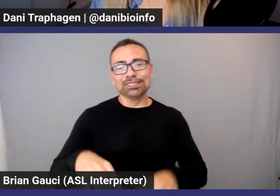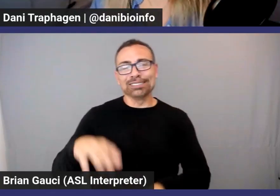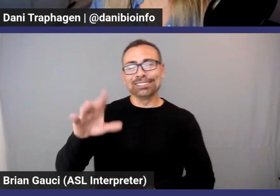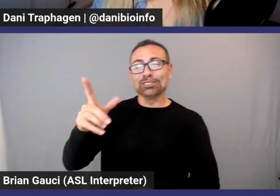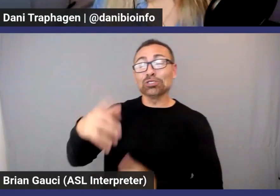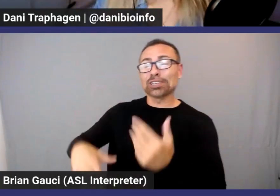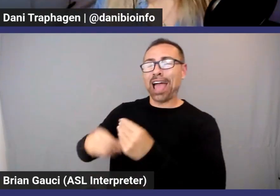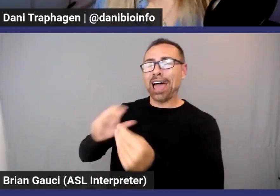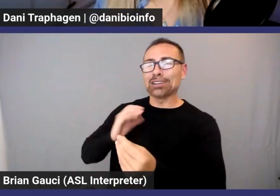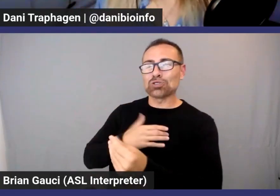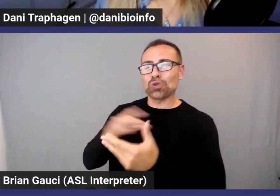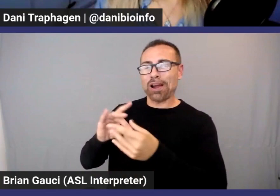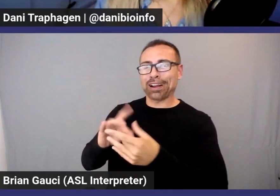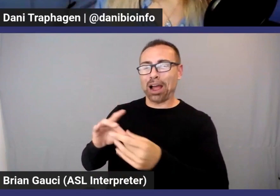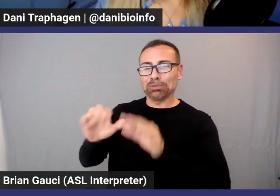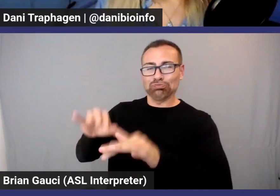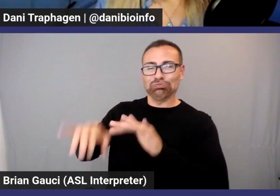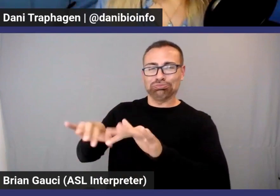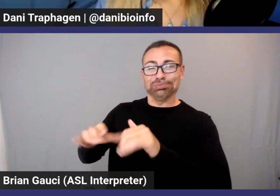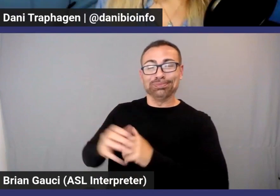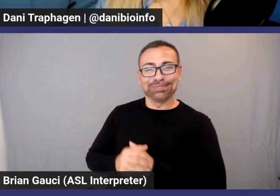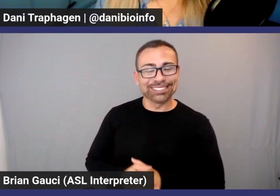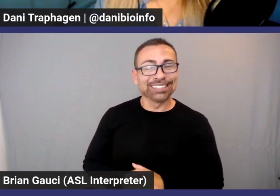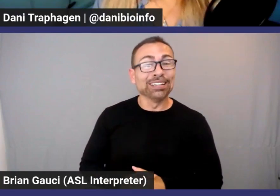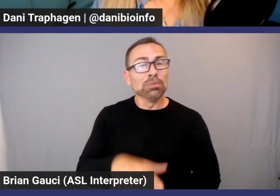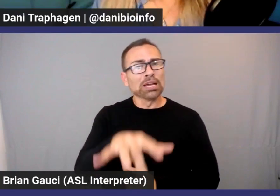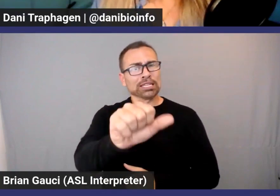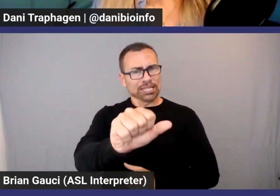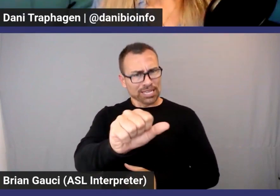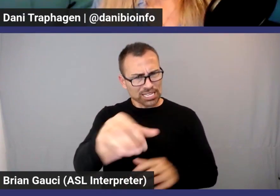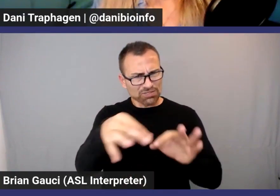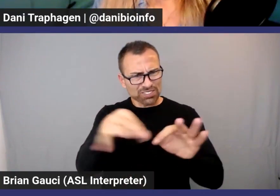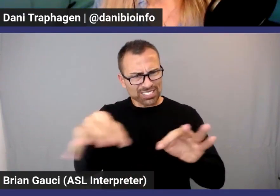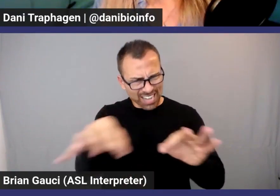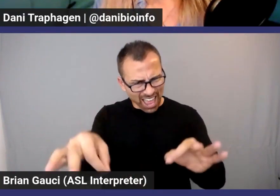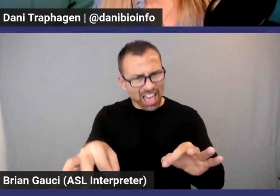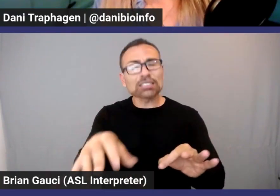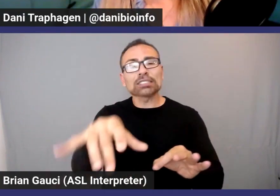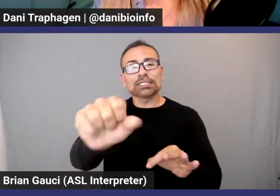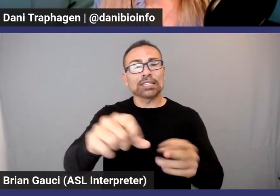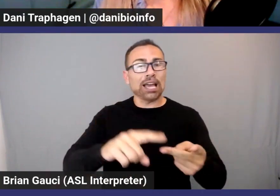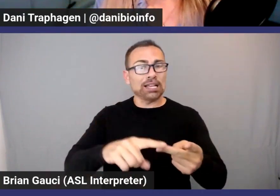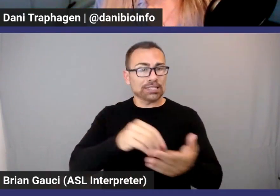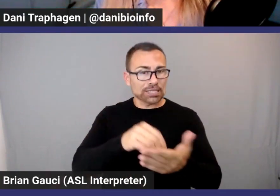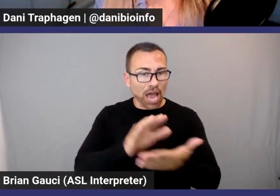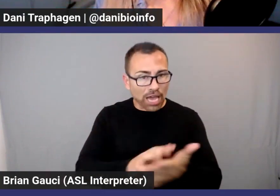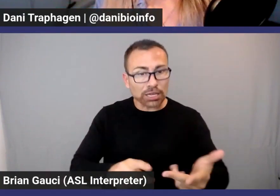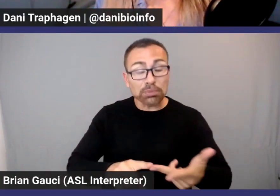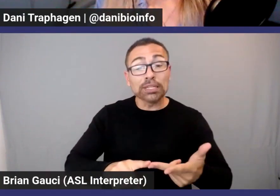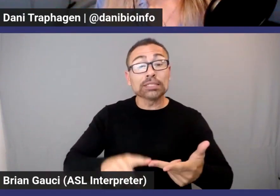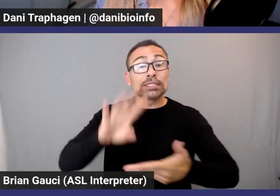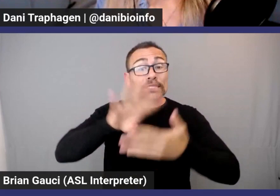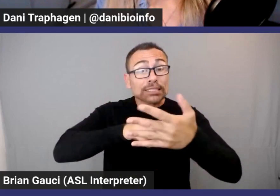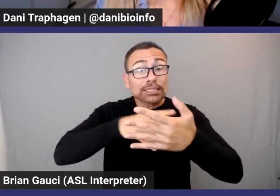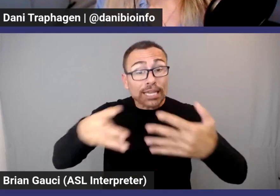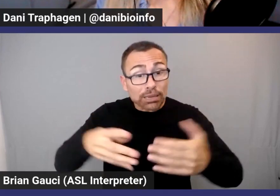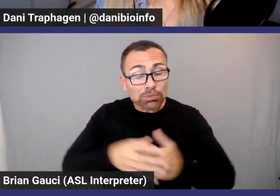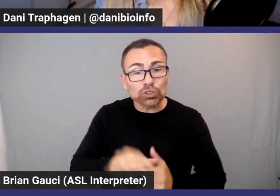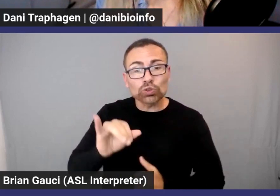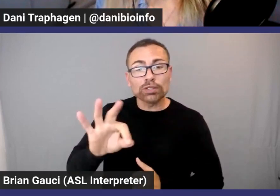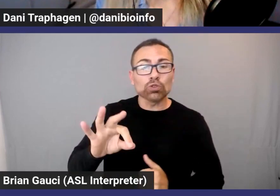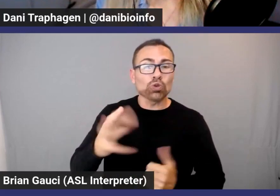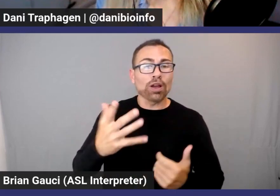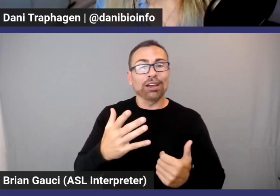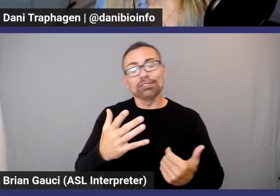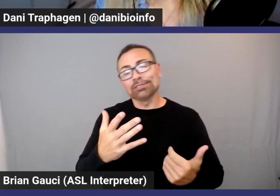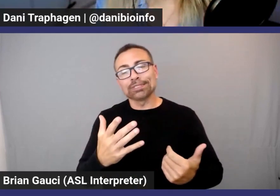But for text documents, absolutely. So you can extract text, you can extract tables. So if you have semi-structured documents or if you have